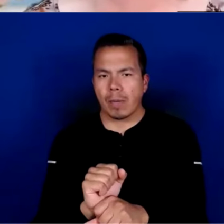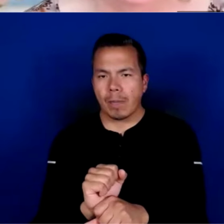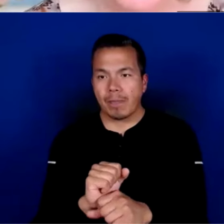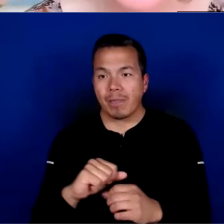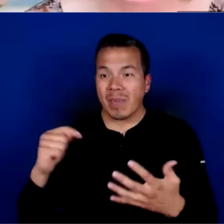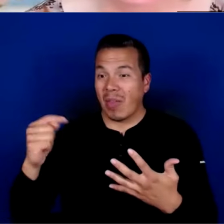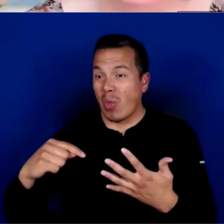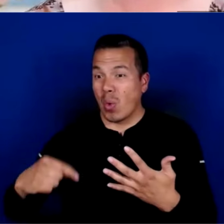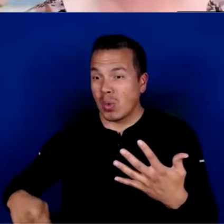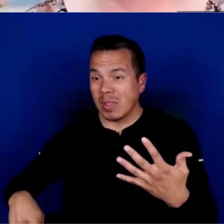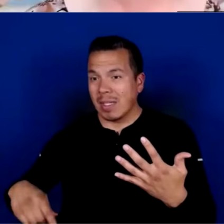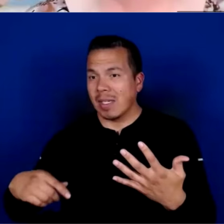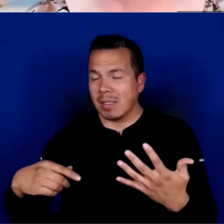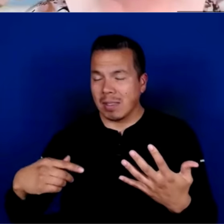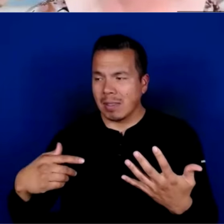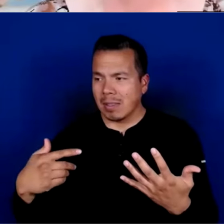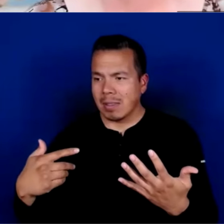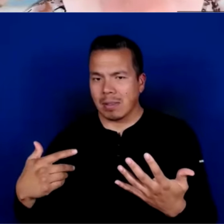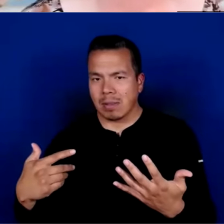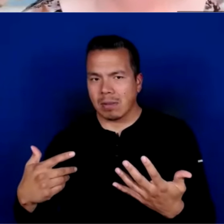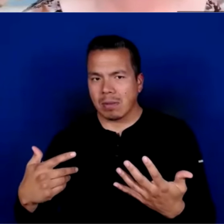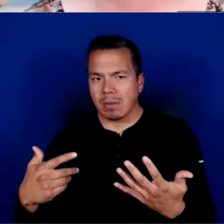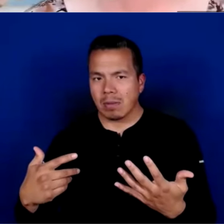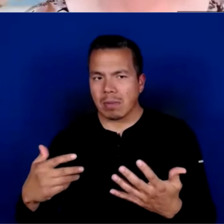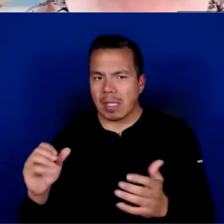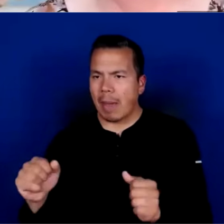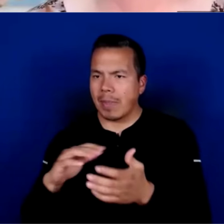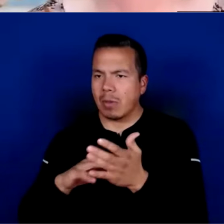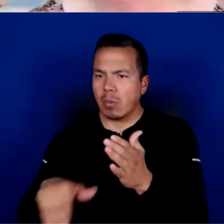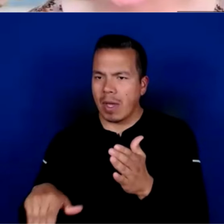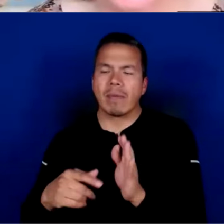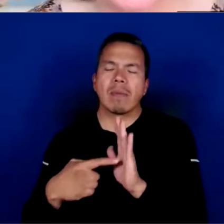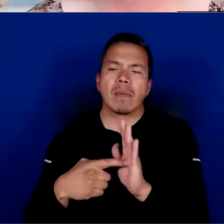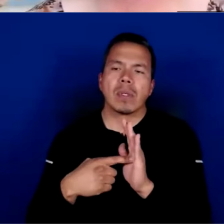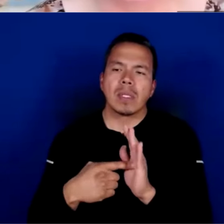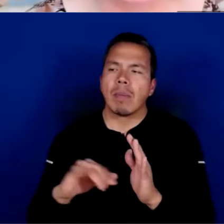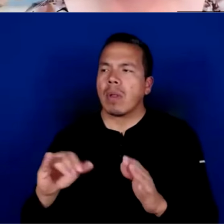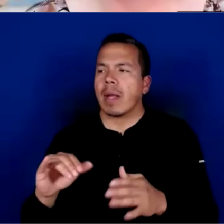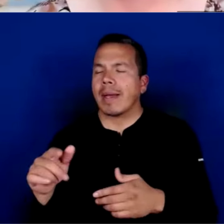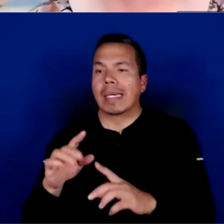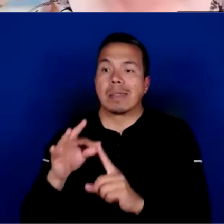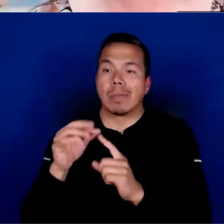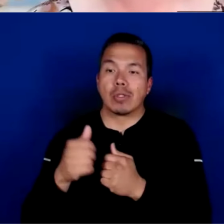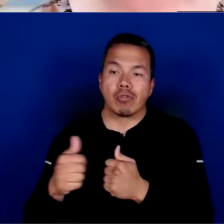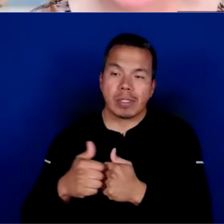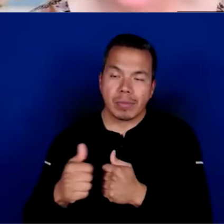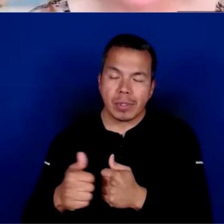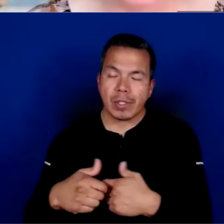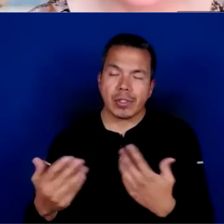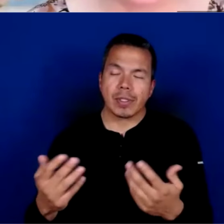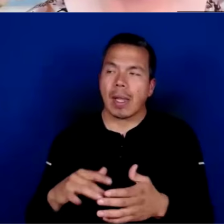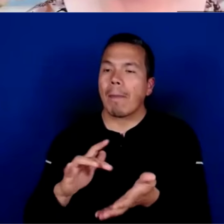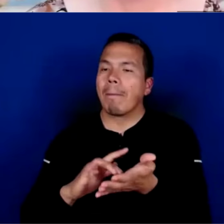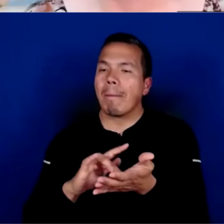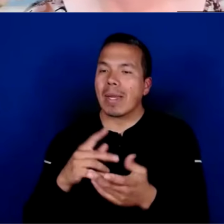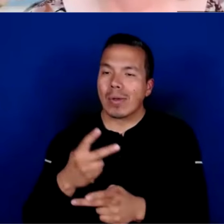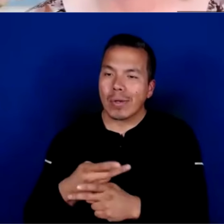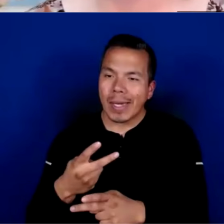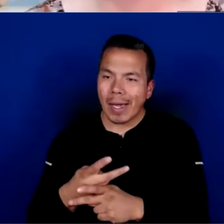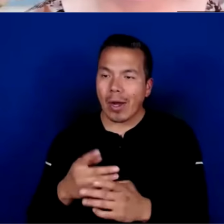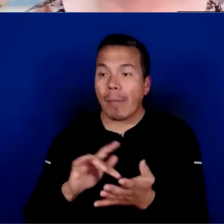them because of your disability. So things like special transportation, medical